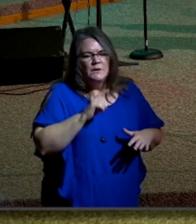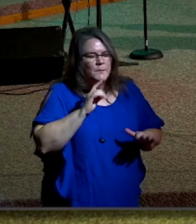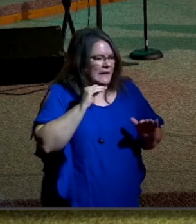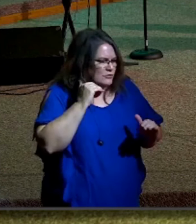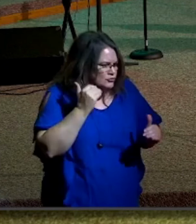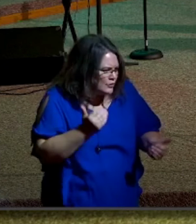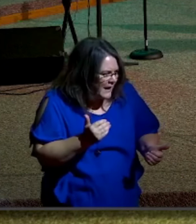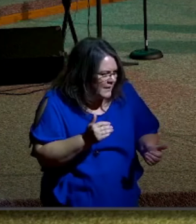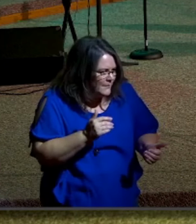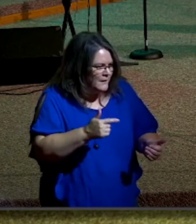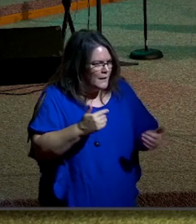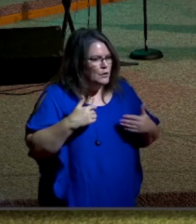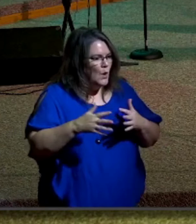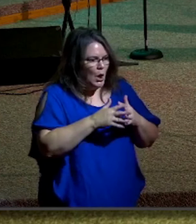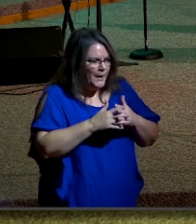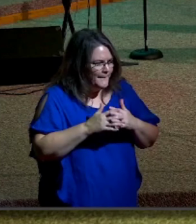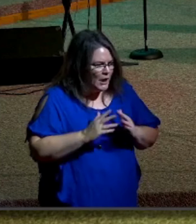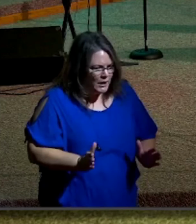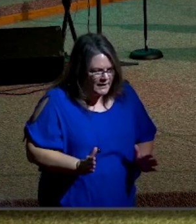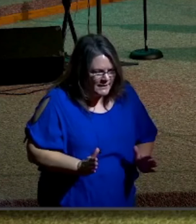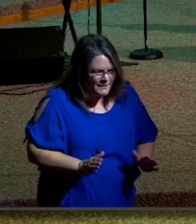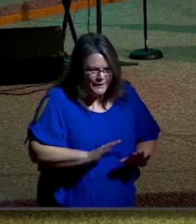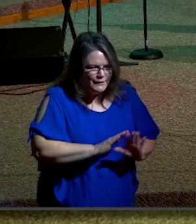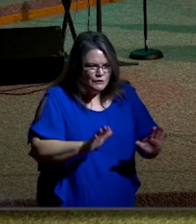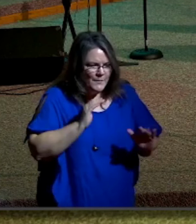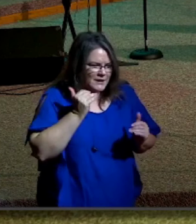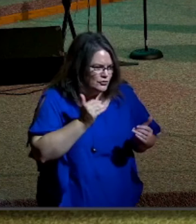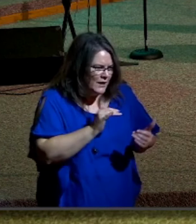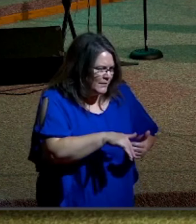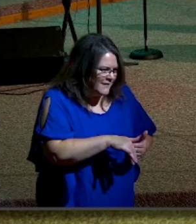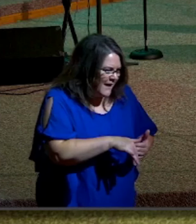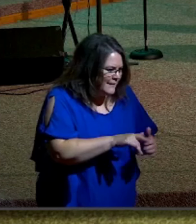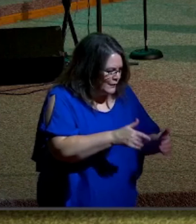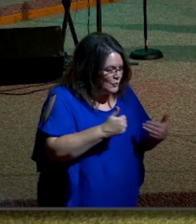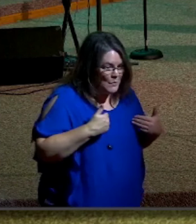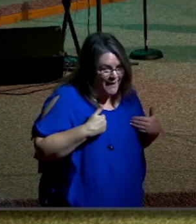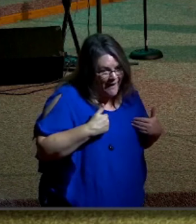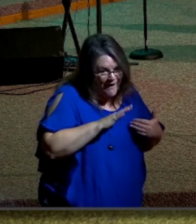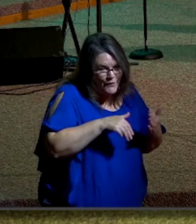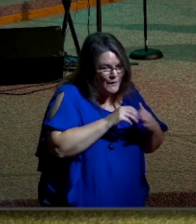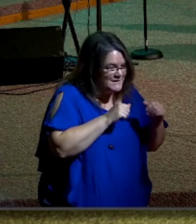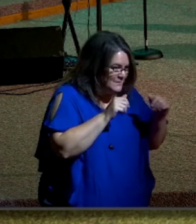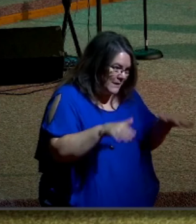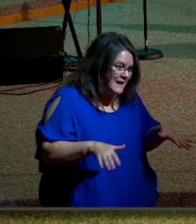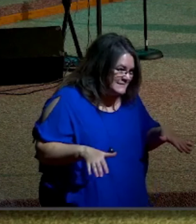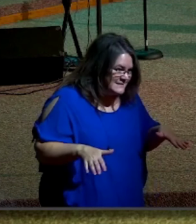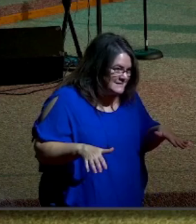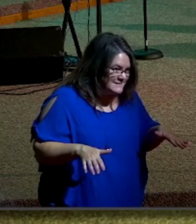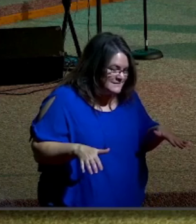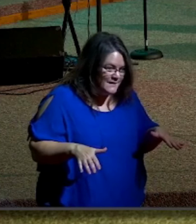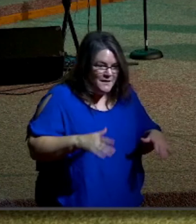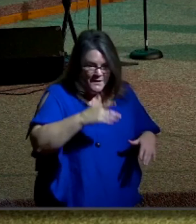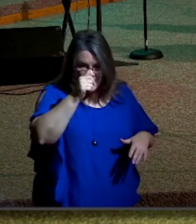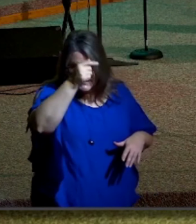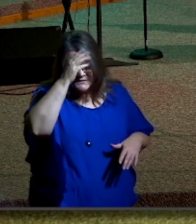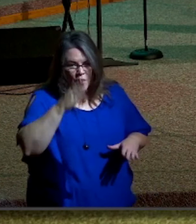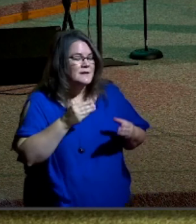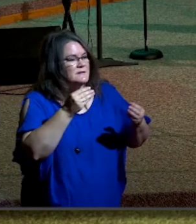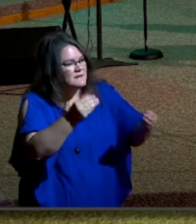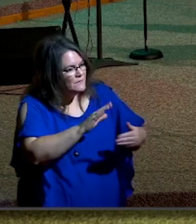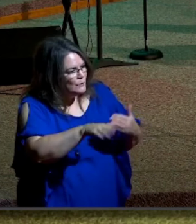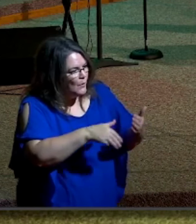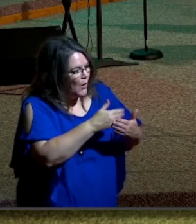you're American. You don't need to be ashamed that you have all of these blessings, because God has given you all of these